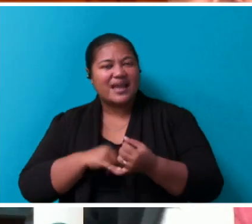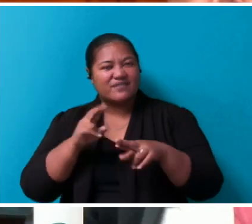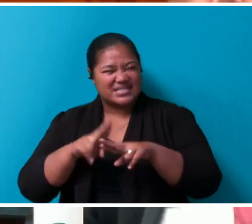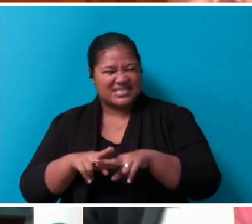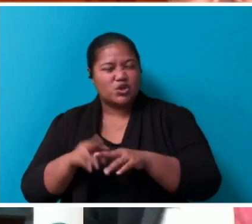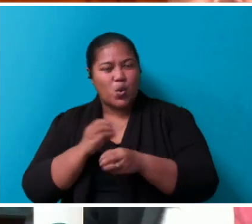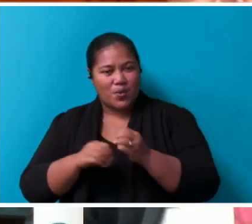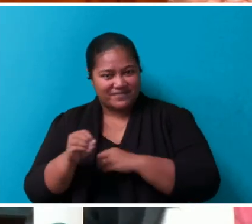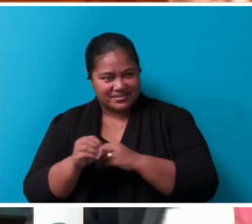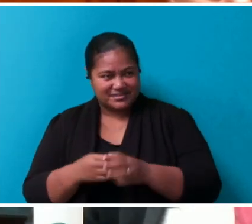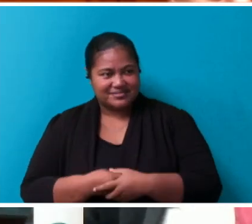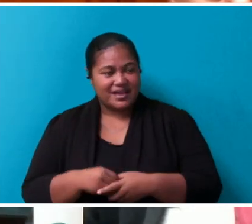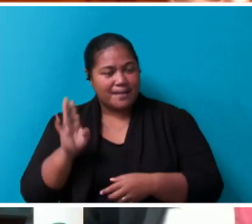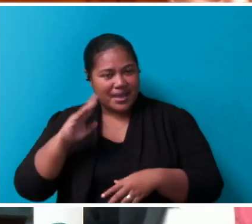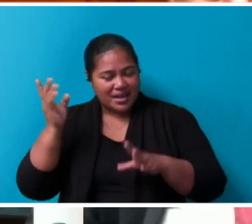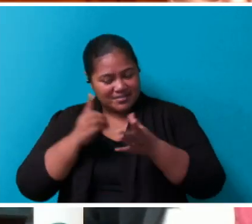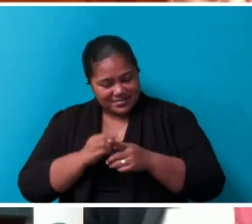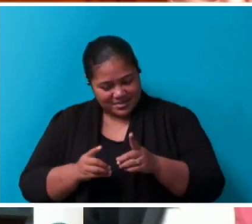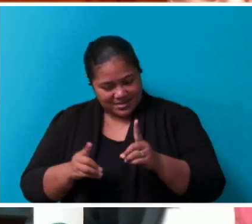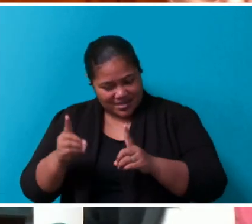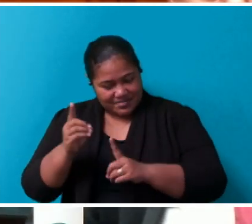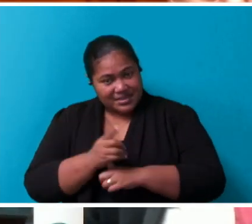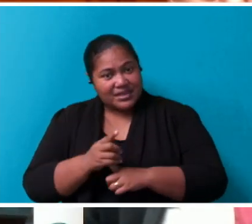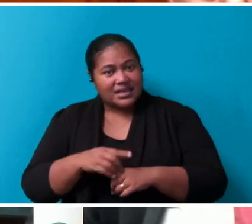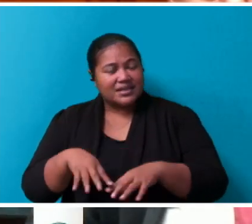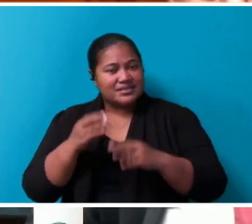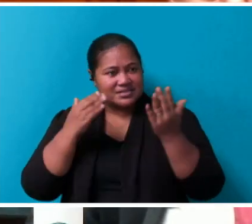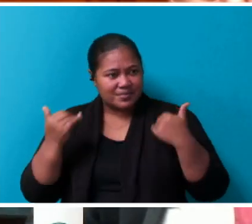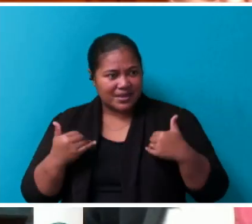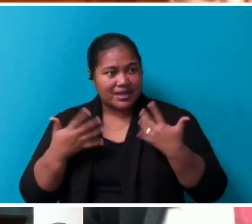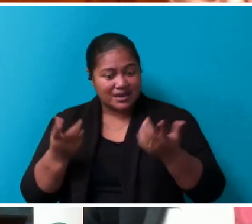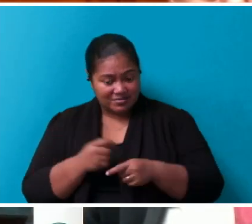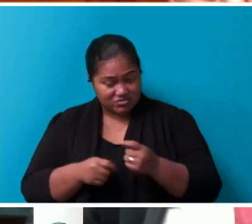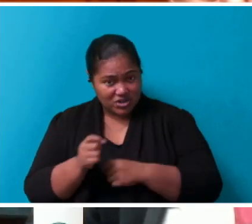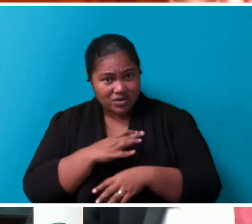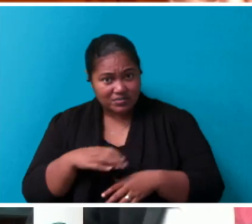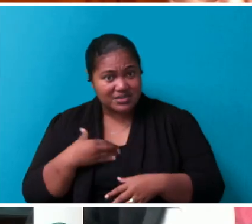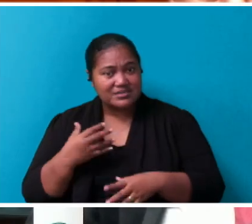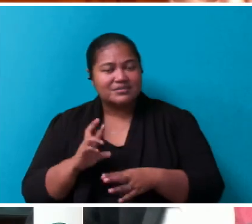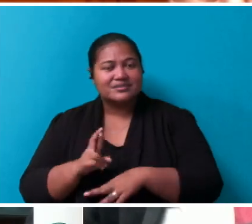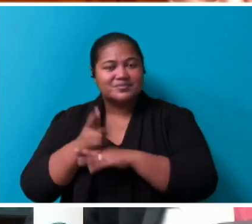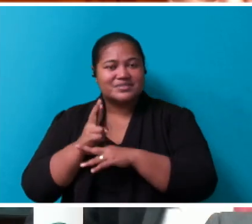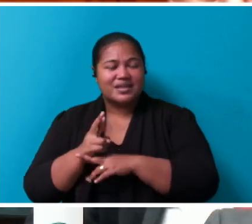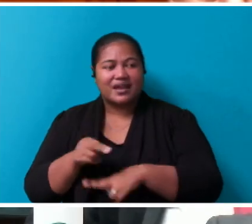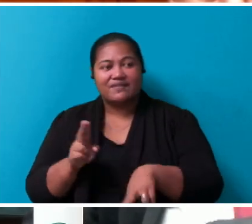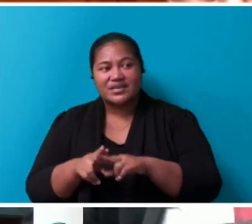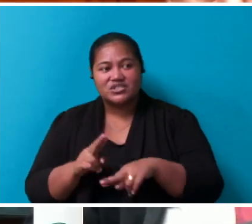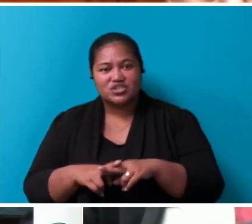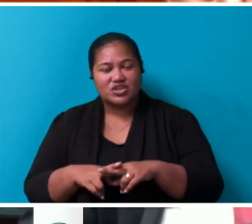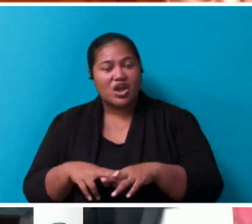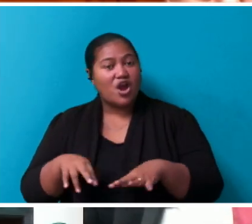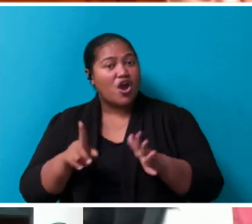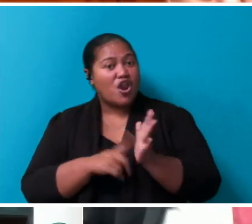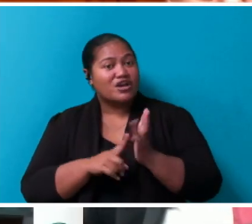Deputy Speaker, looking ahead, the Trade Commission will also represent Fiji at the Los Angeles Rugby Sevens in